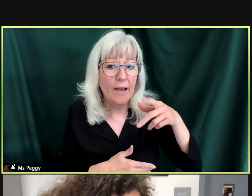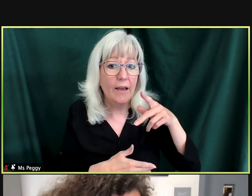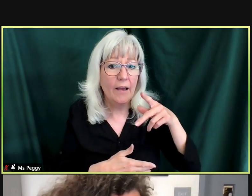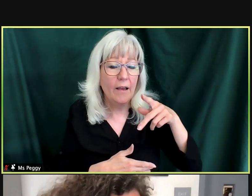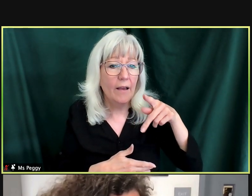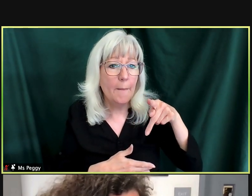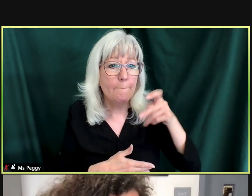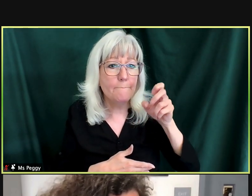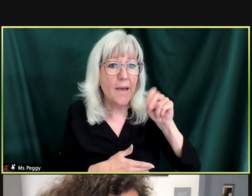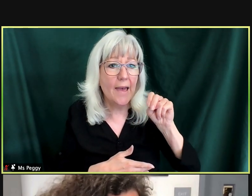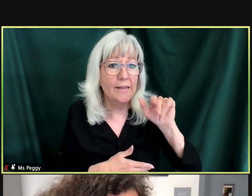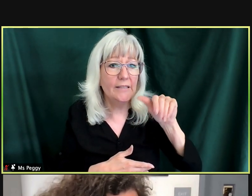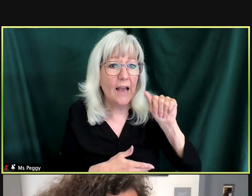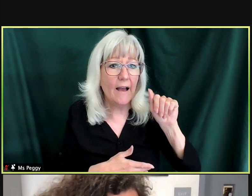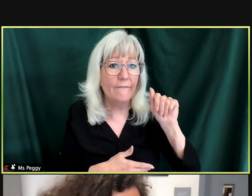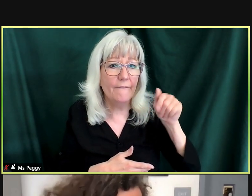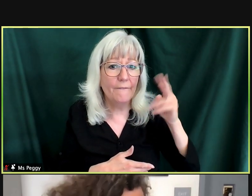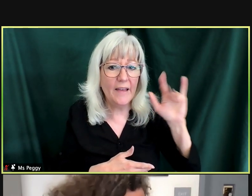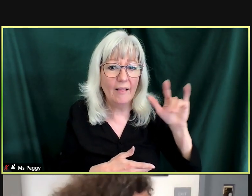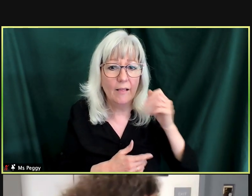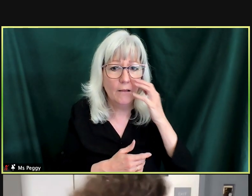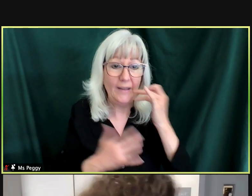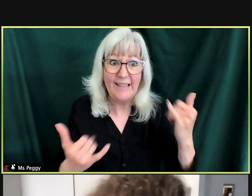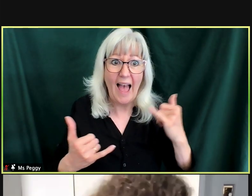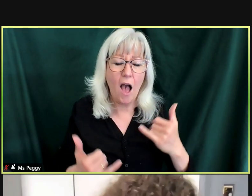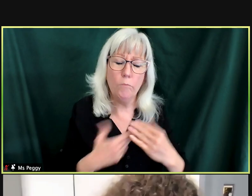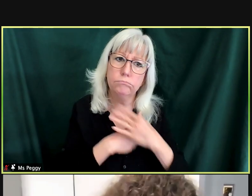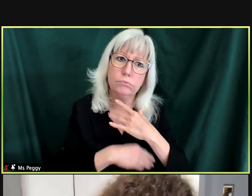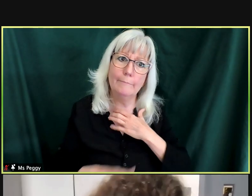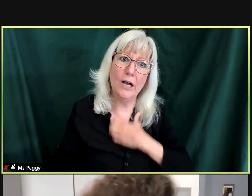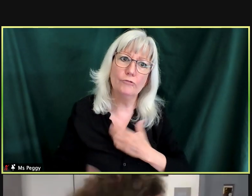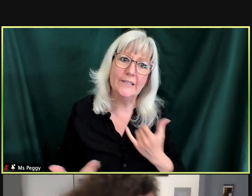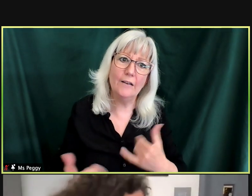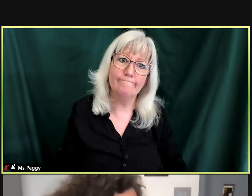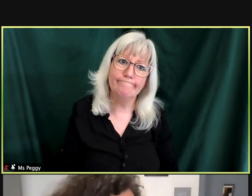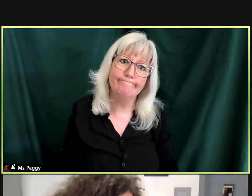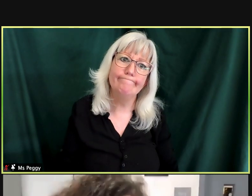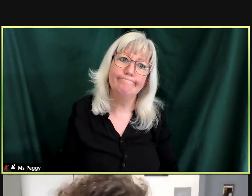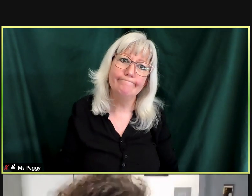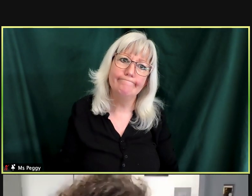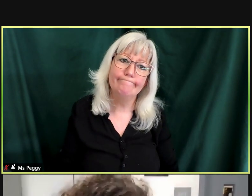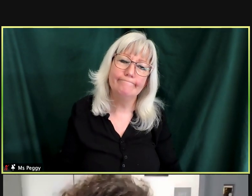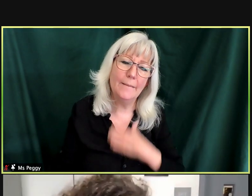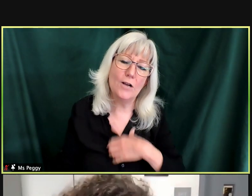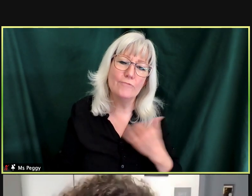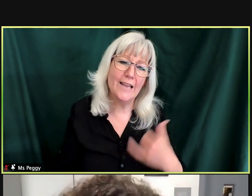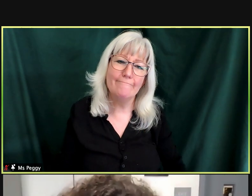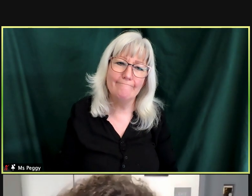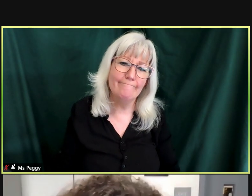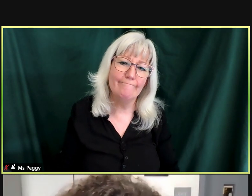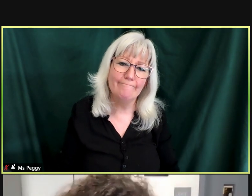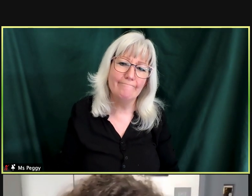with a little plate of limes on the side? Oh, I'm getting hungry. I'm getting hungry, people.